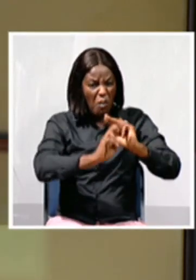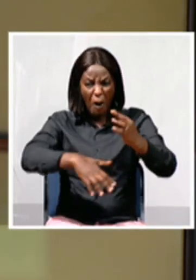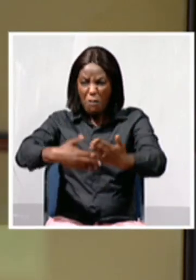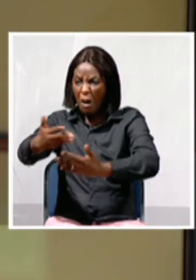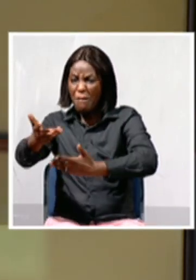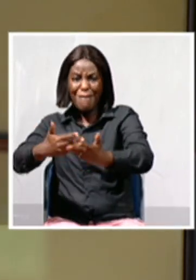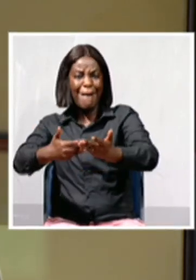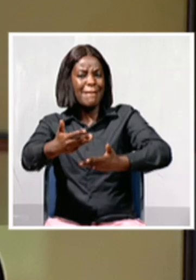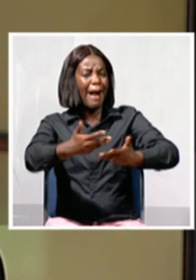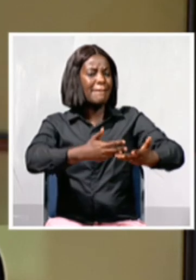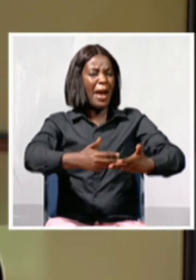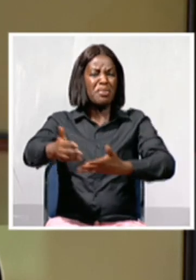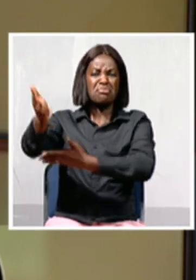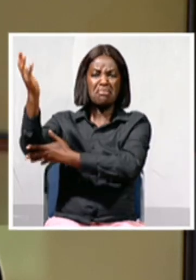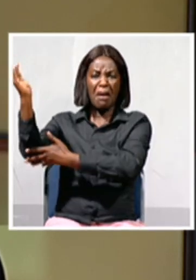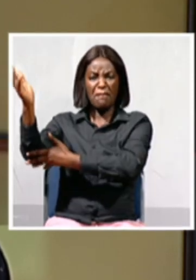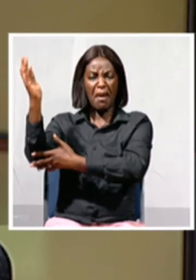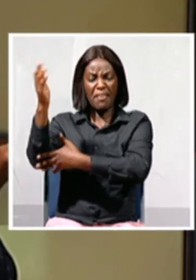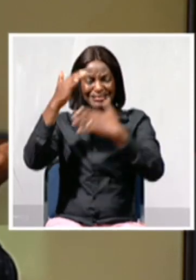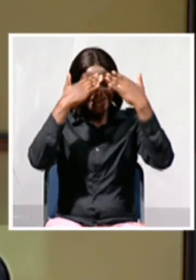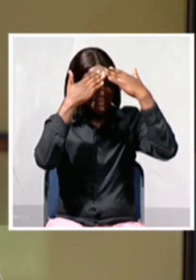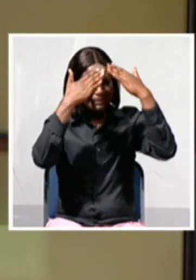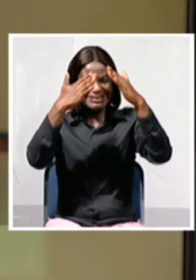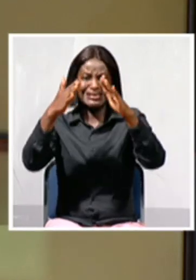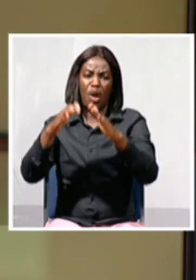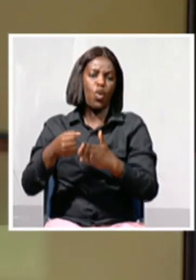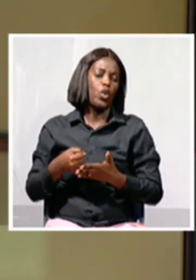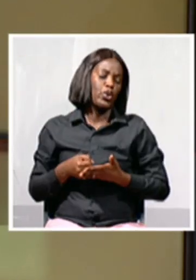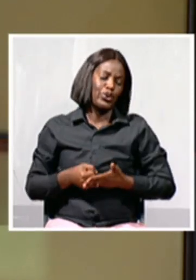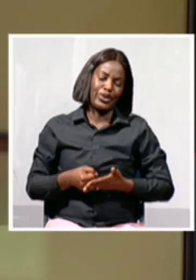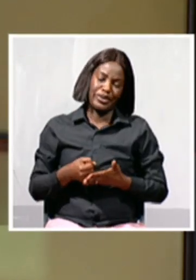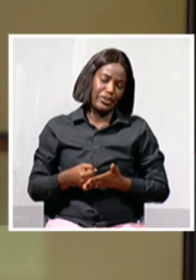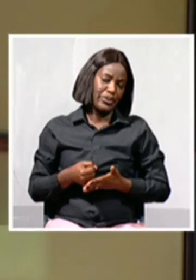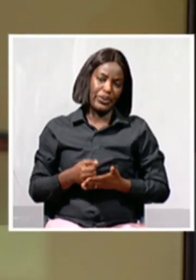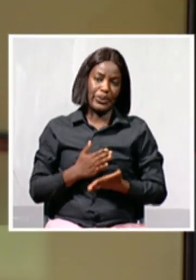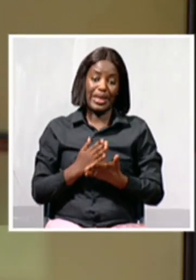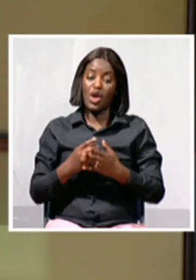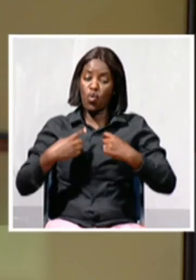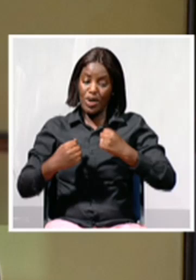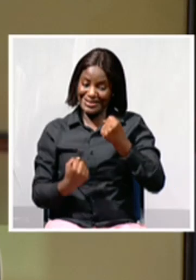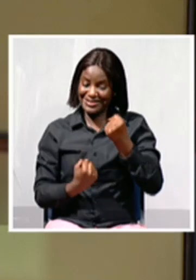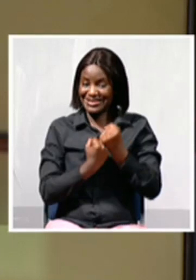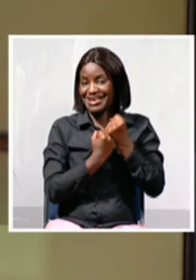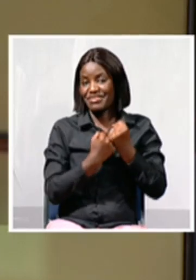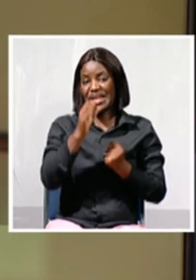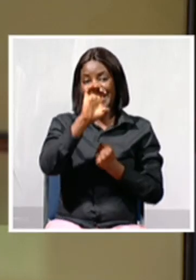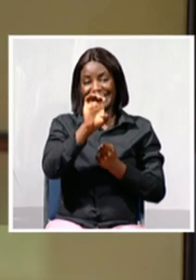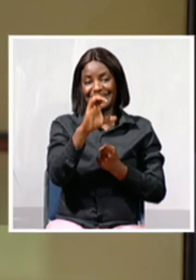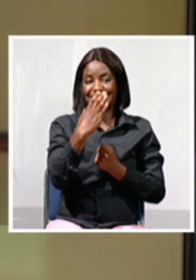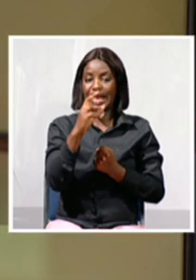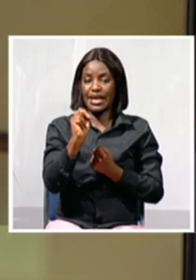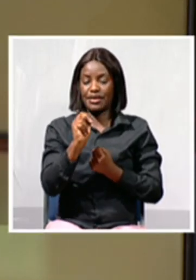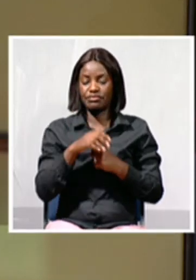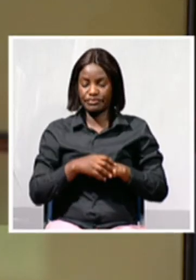citizen and things like that. We really try to, and this is also us, supporting ECN as a fellow custodian of civic and voter